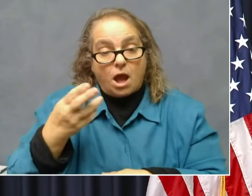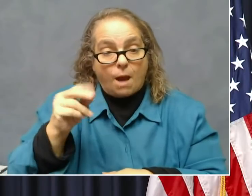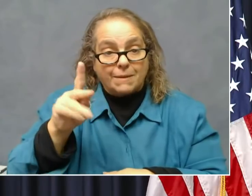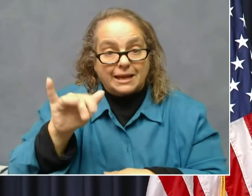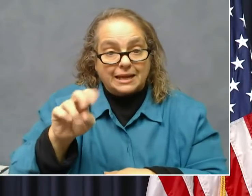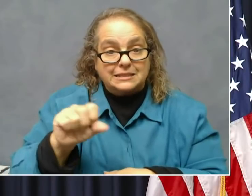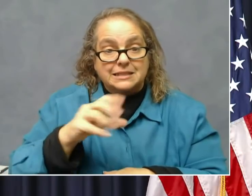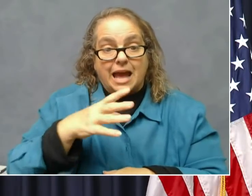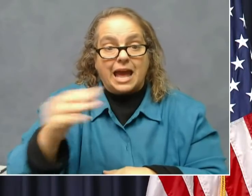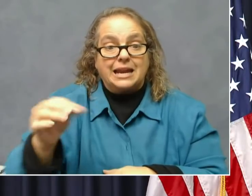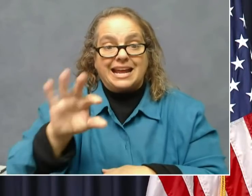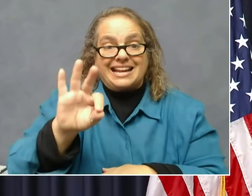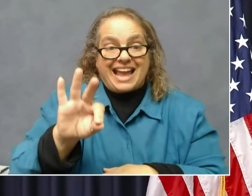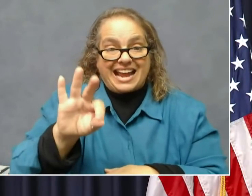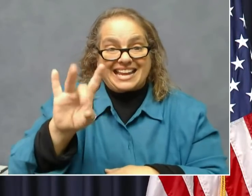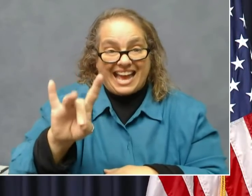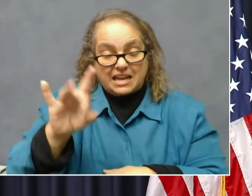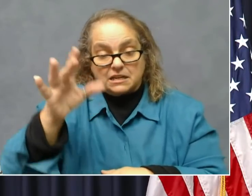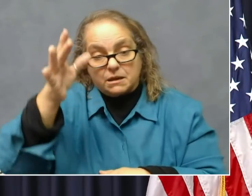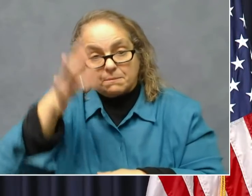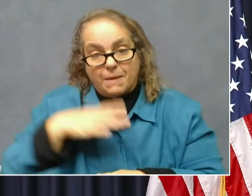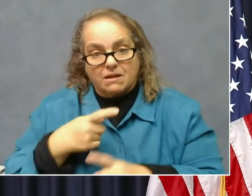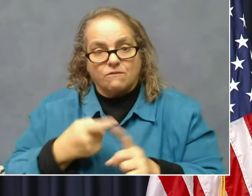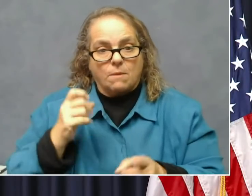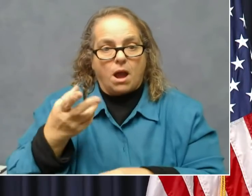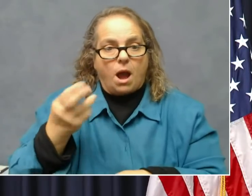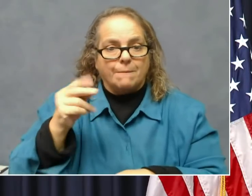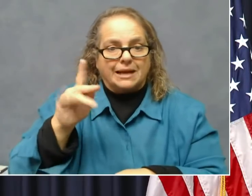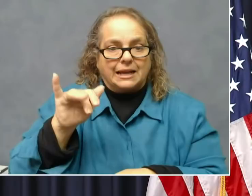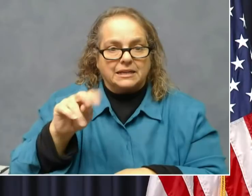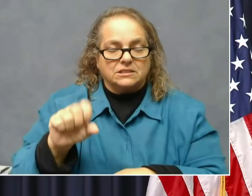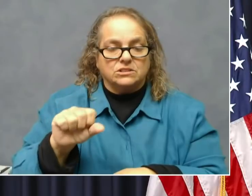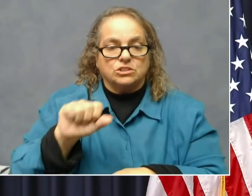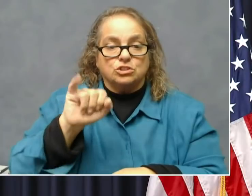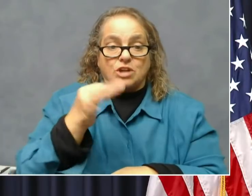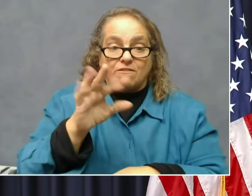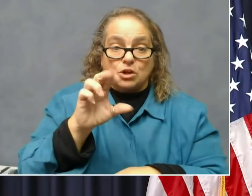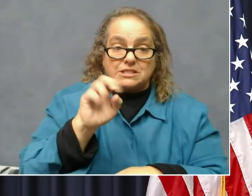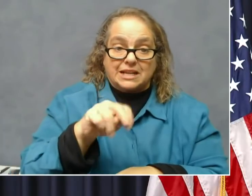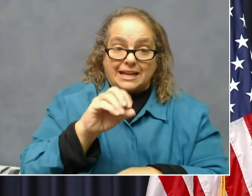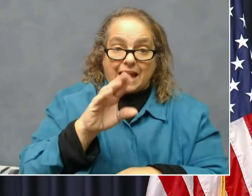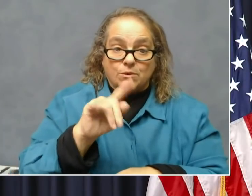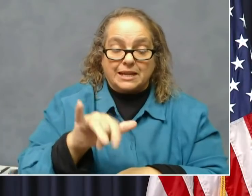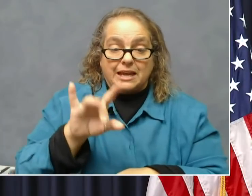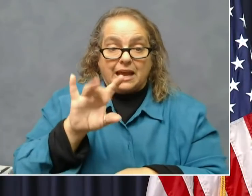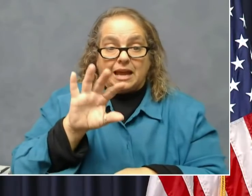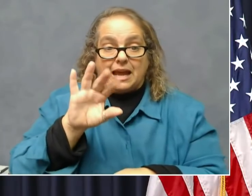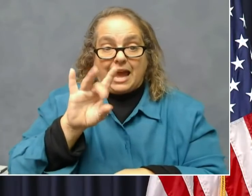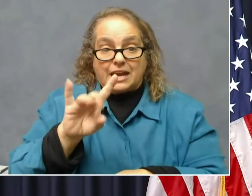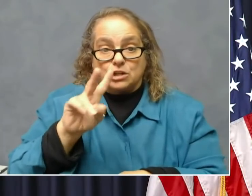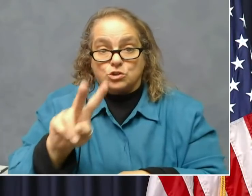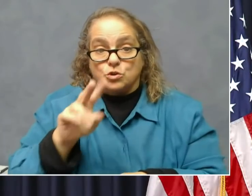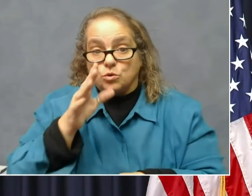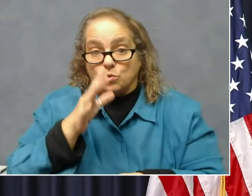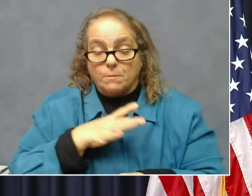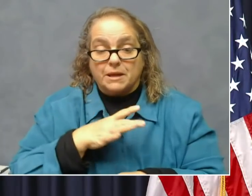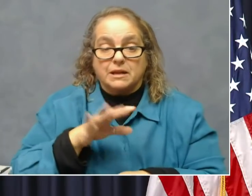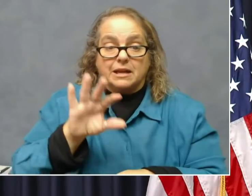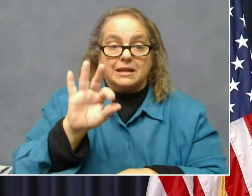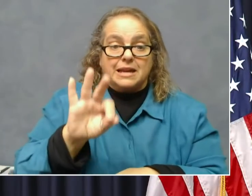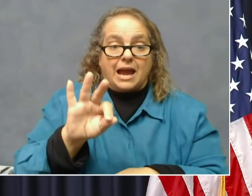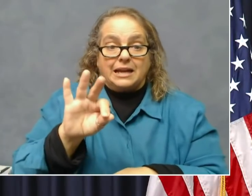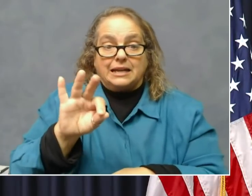98-year-old man from Hopkins. From Jefferson County, an 82-year-old woman, a 97-year-old woman, a